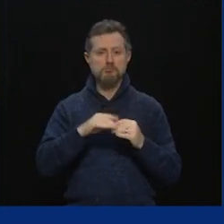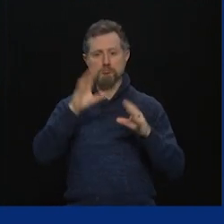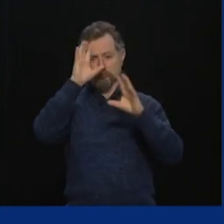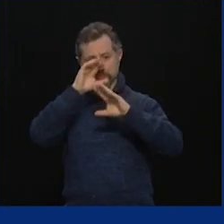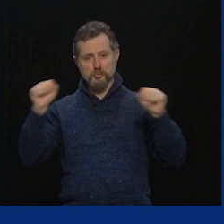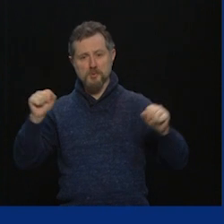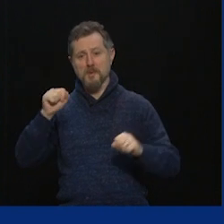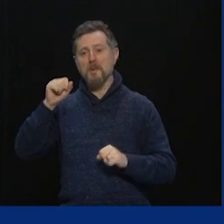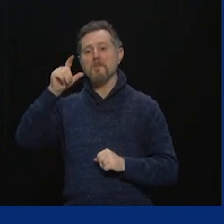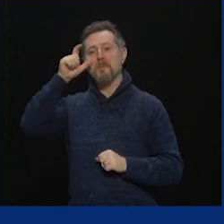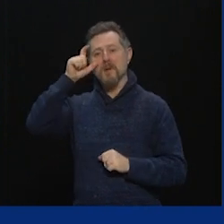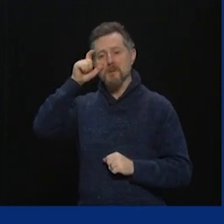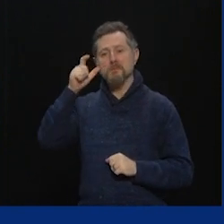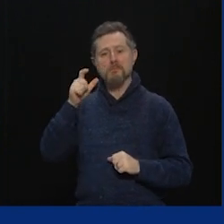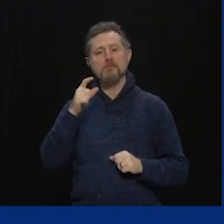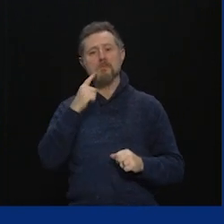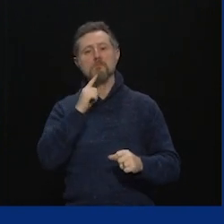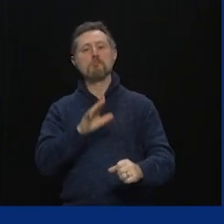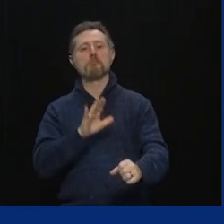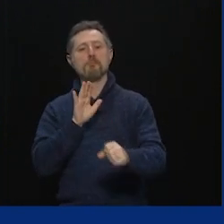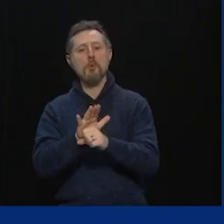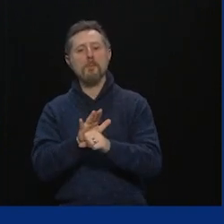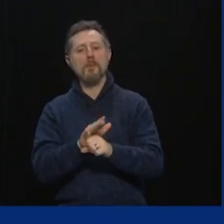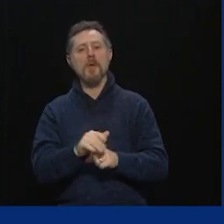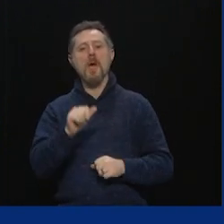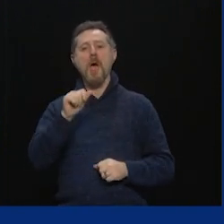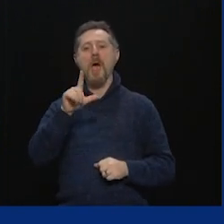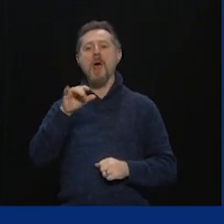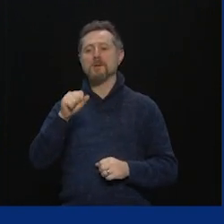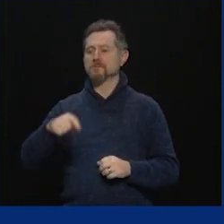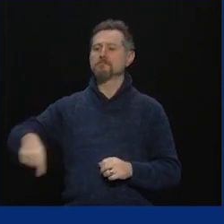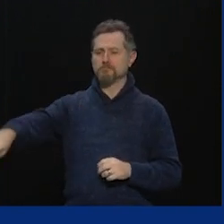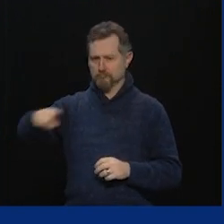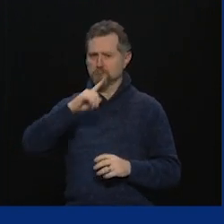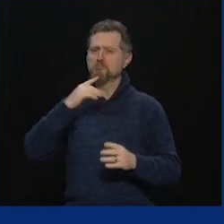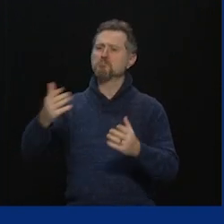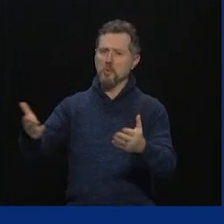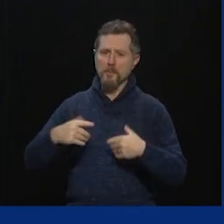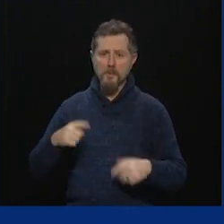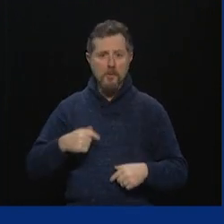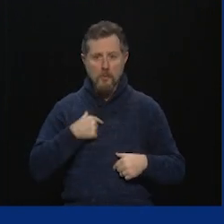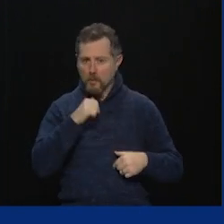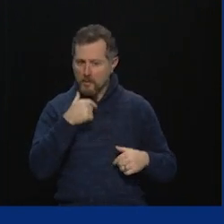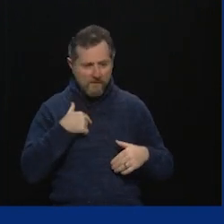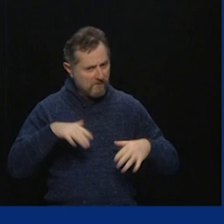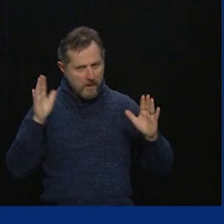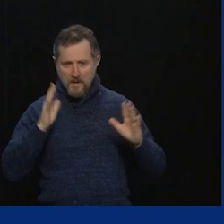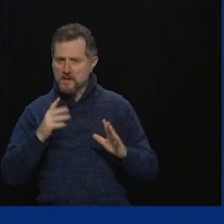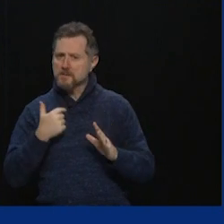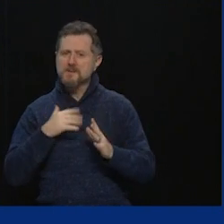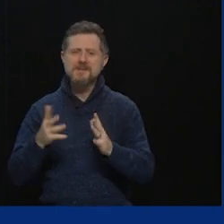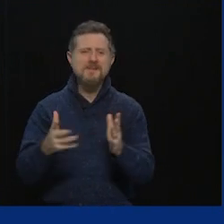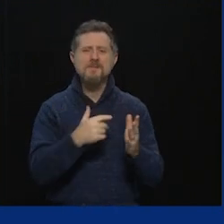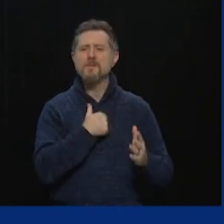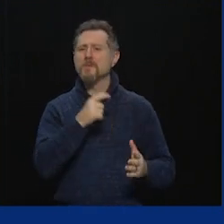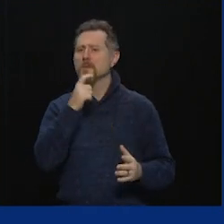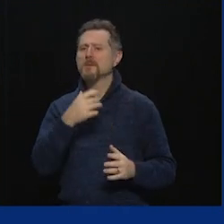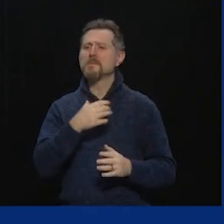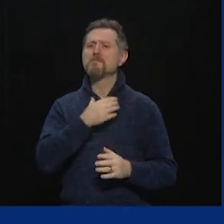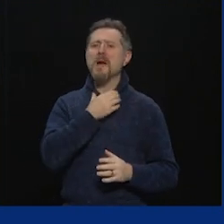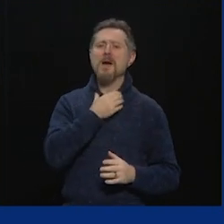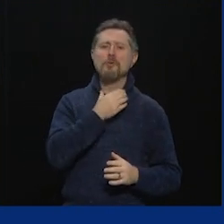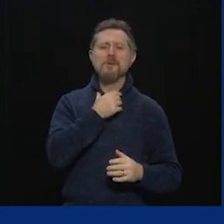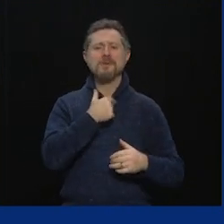get their allies out. So I didn't give up. I started talking to all the US Marines in there and I had to convince